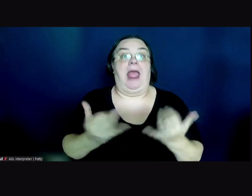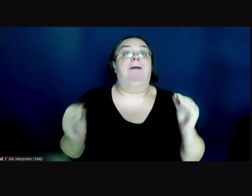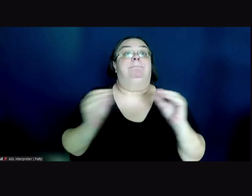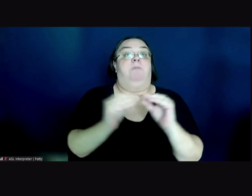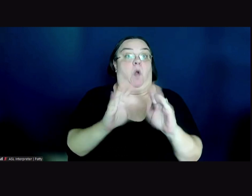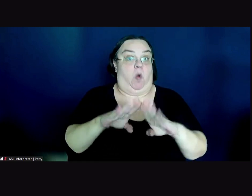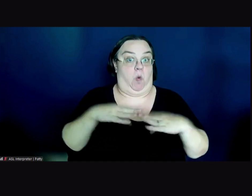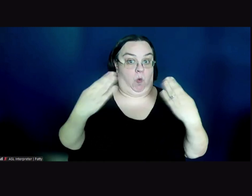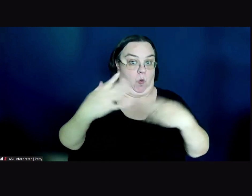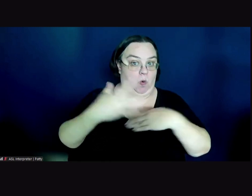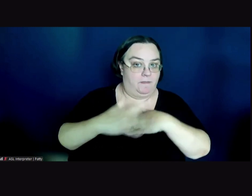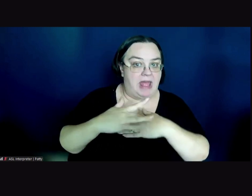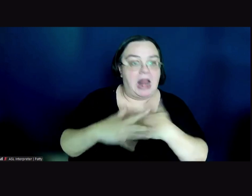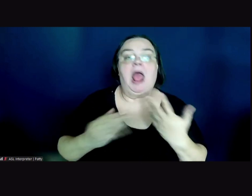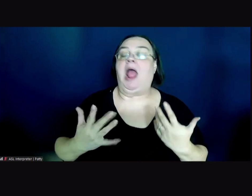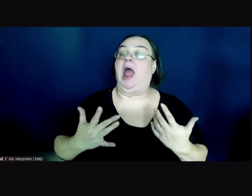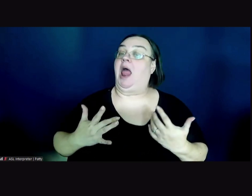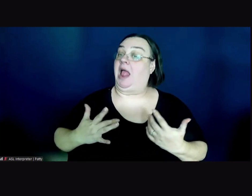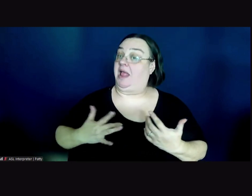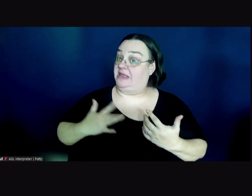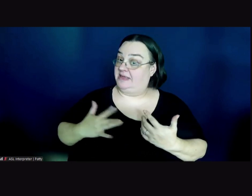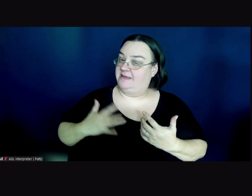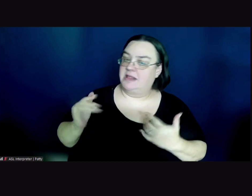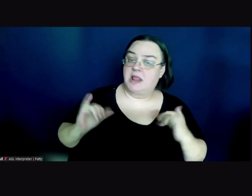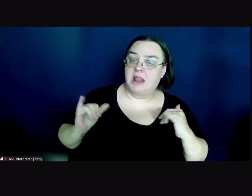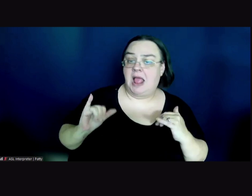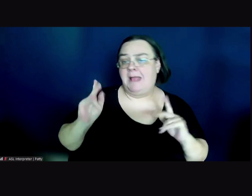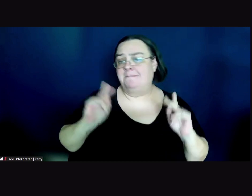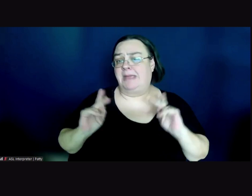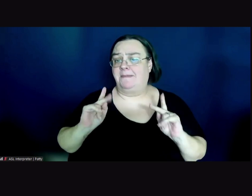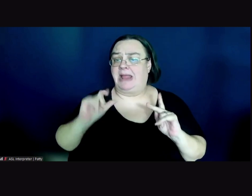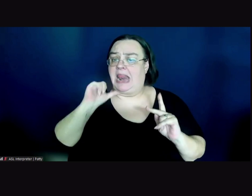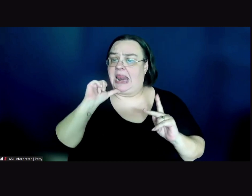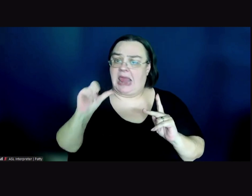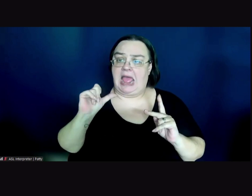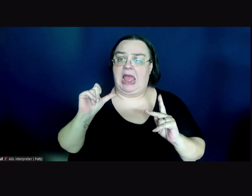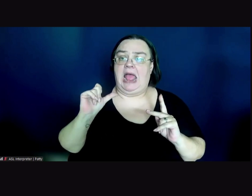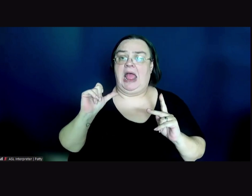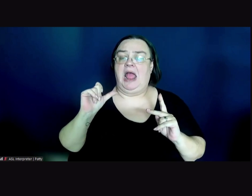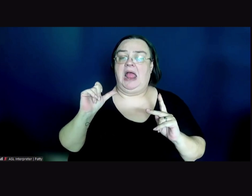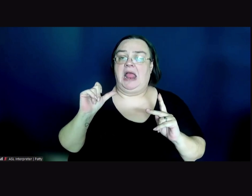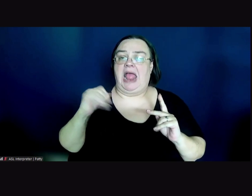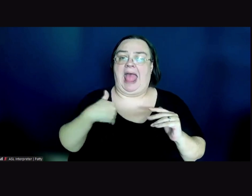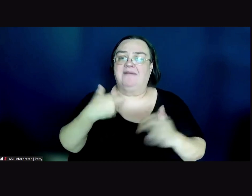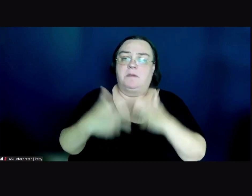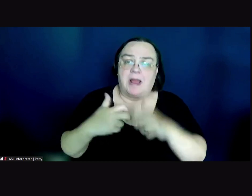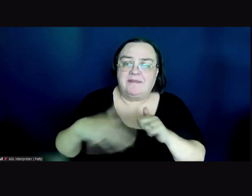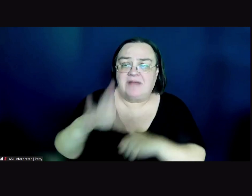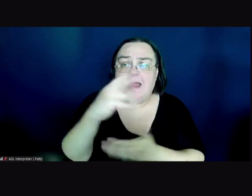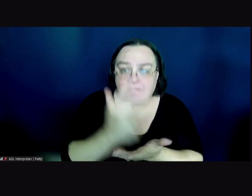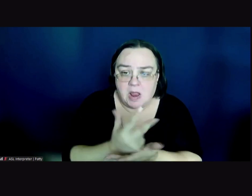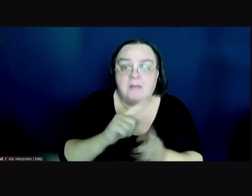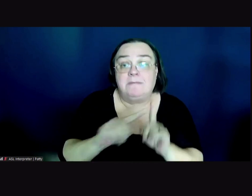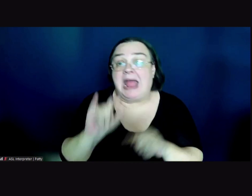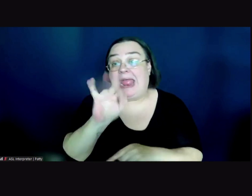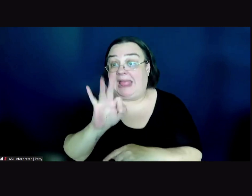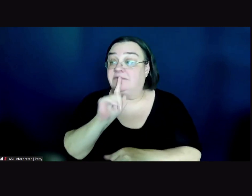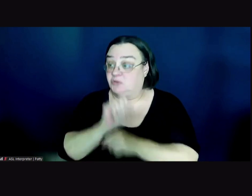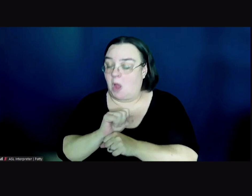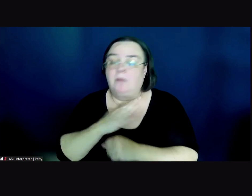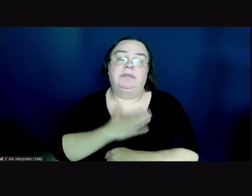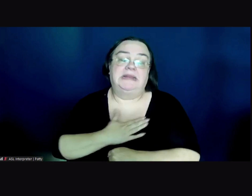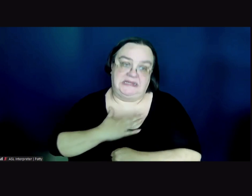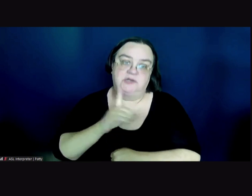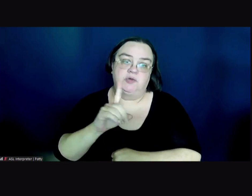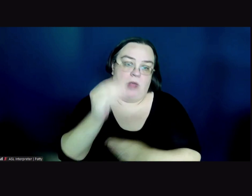it feels like people aren't arriving and finding no parking, although if that is the case, please let us know.